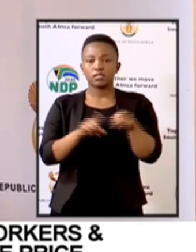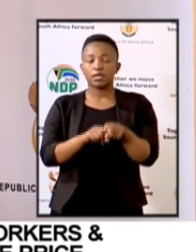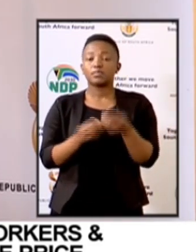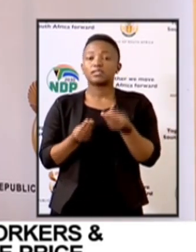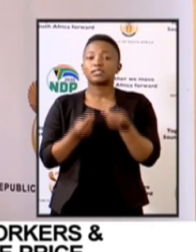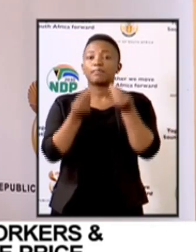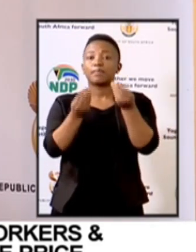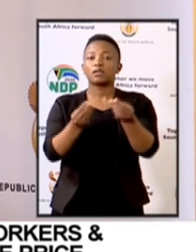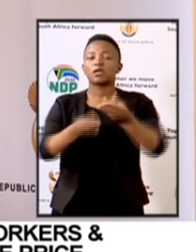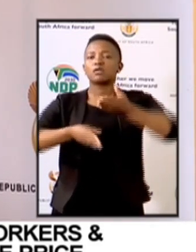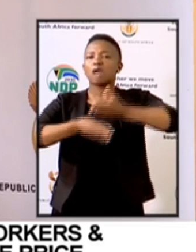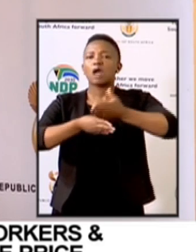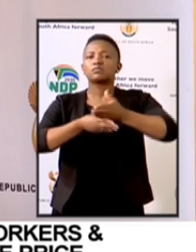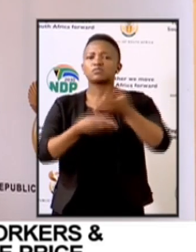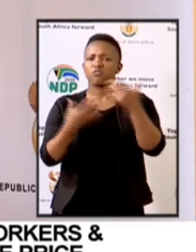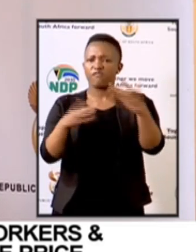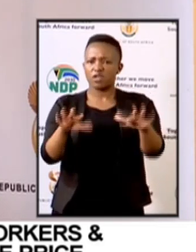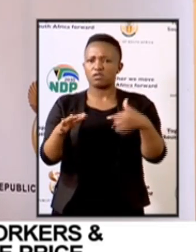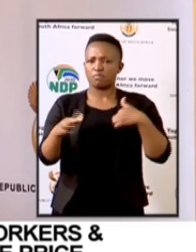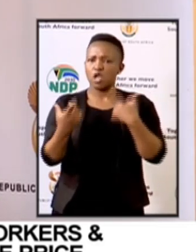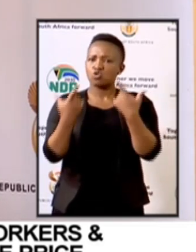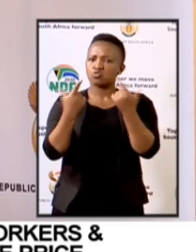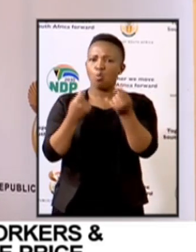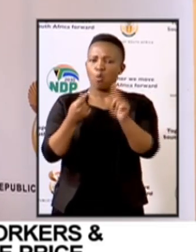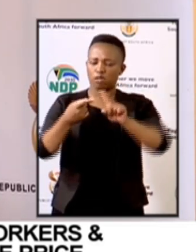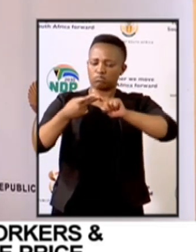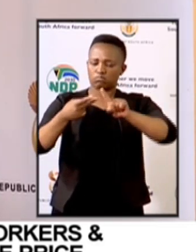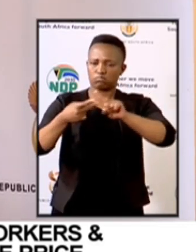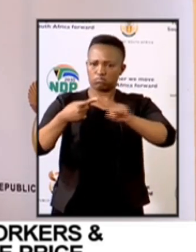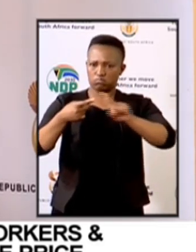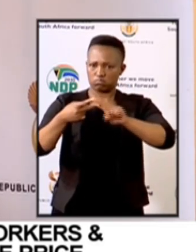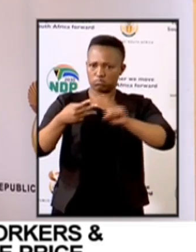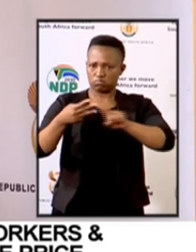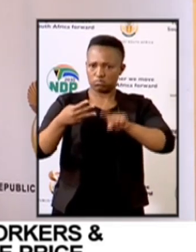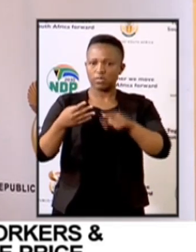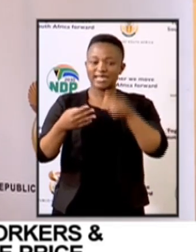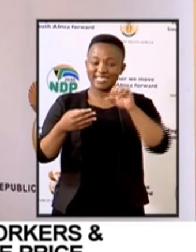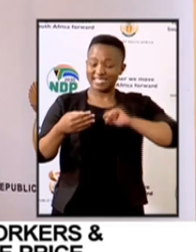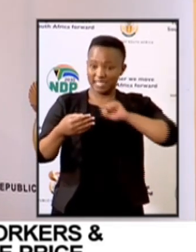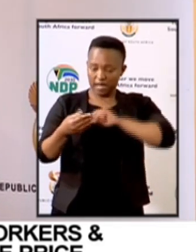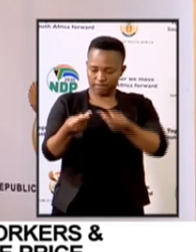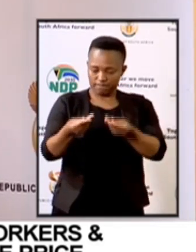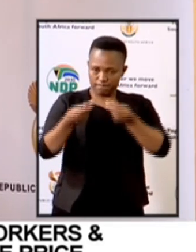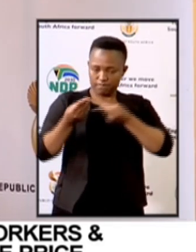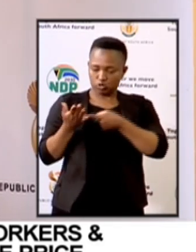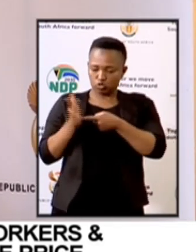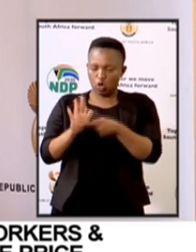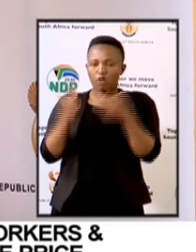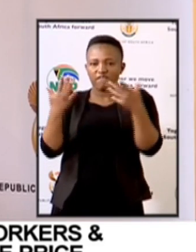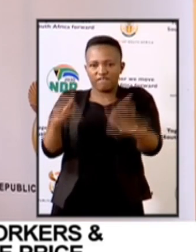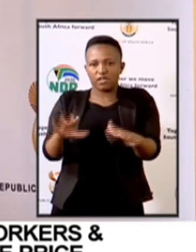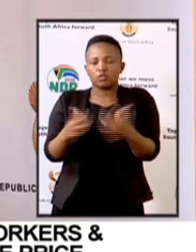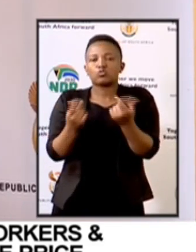completed tasks where relevant. DGs and HODs must